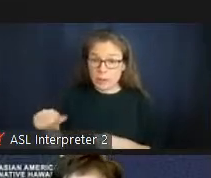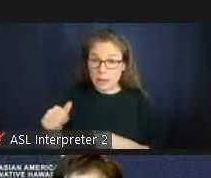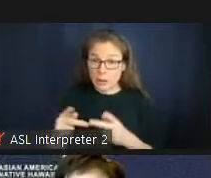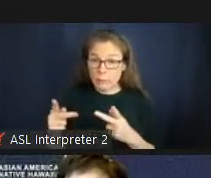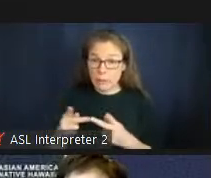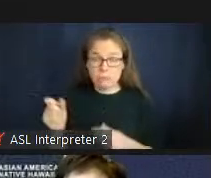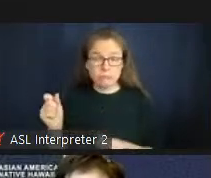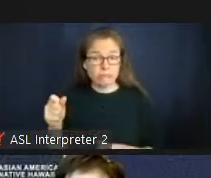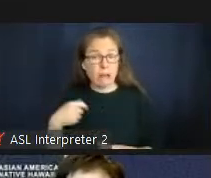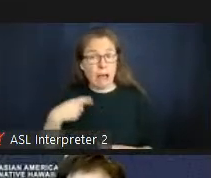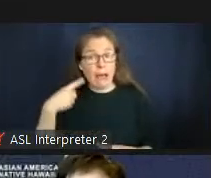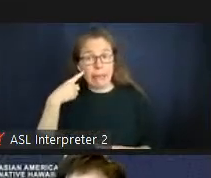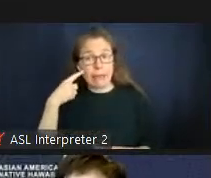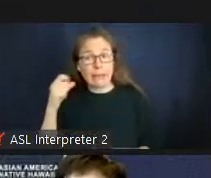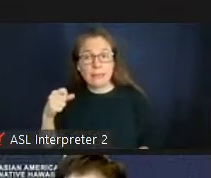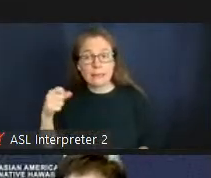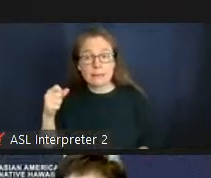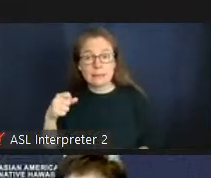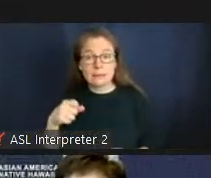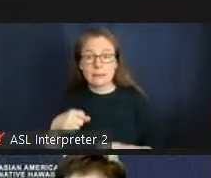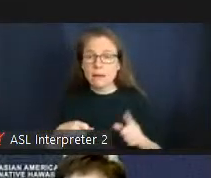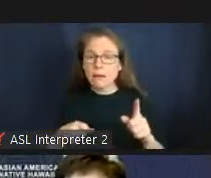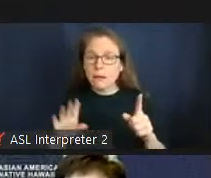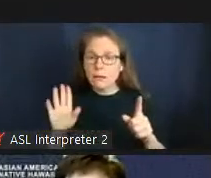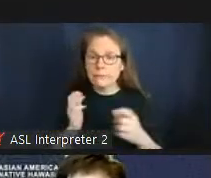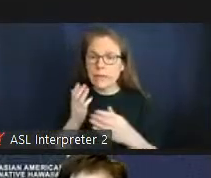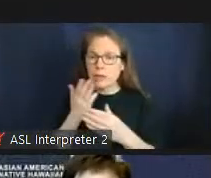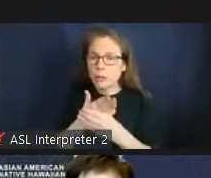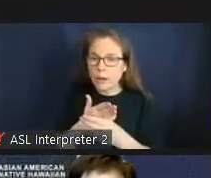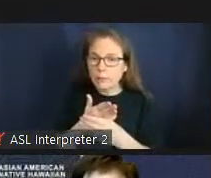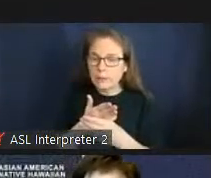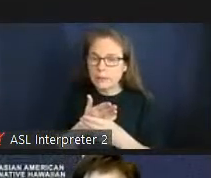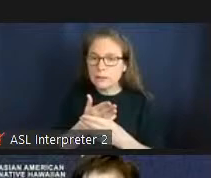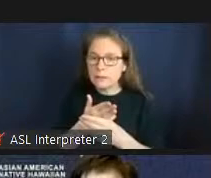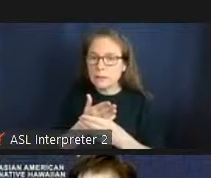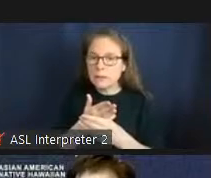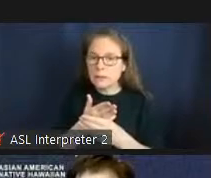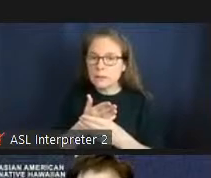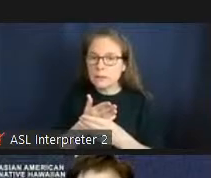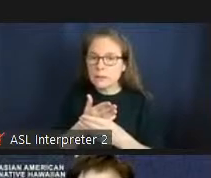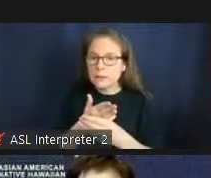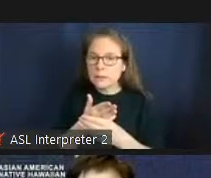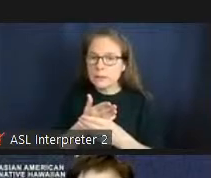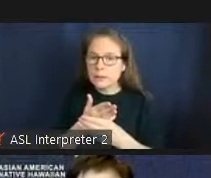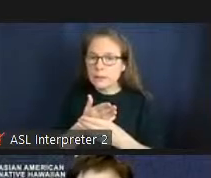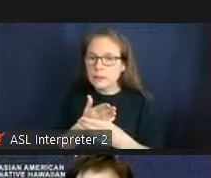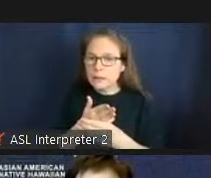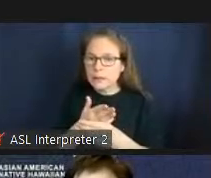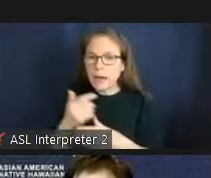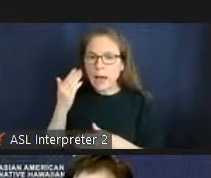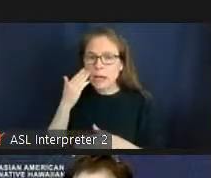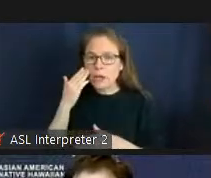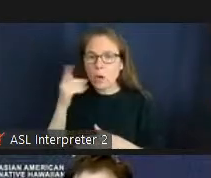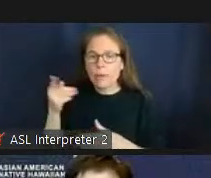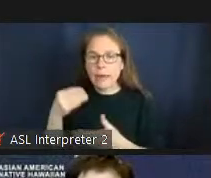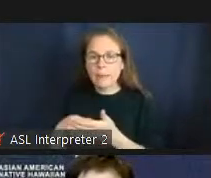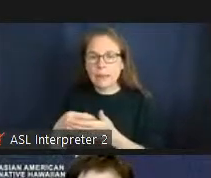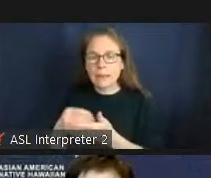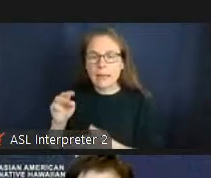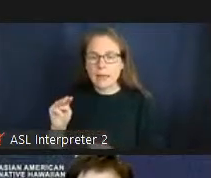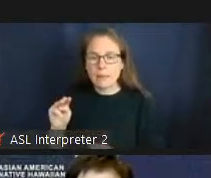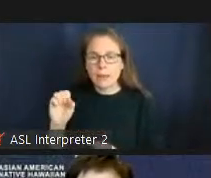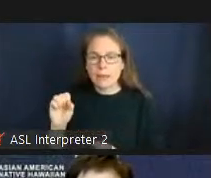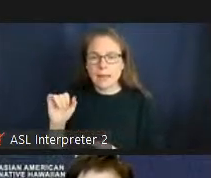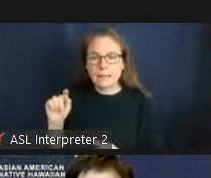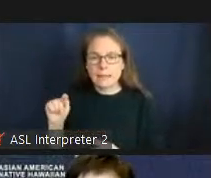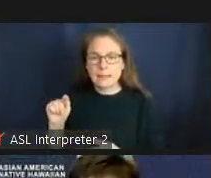so. That's not, Stephen, I don't mean to interrupt you. That's not so much. I know what happened with the MSTIP funds, and that it should be distributed